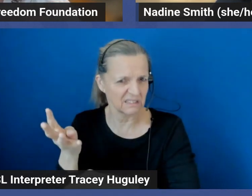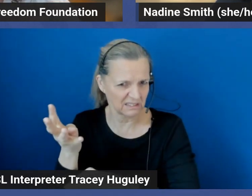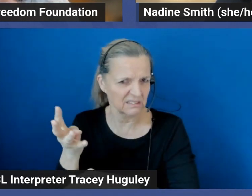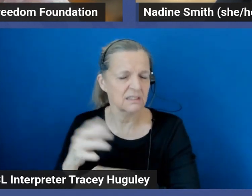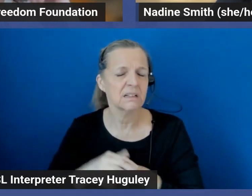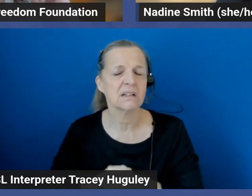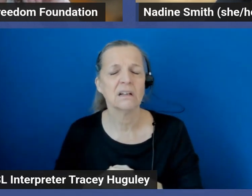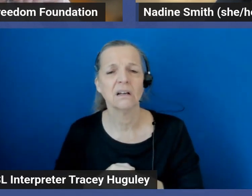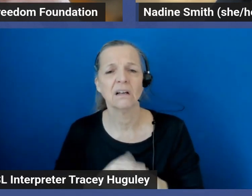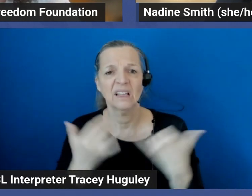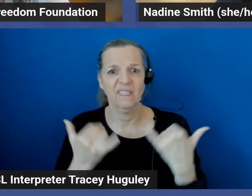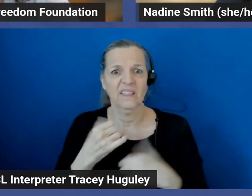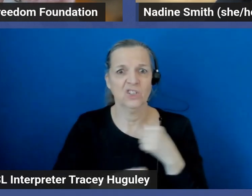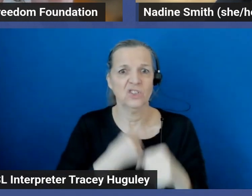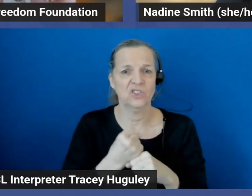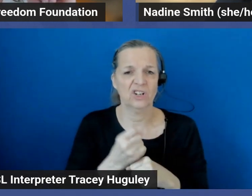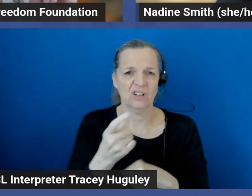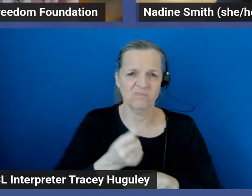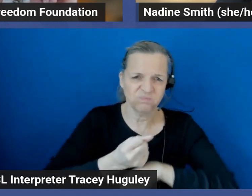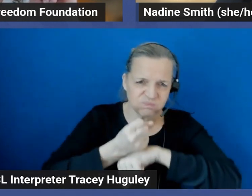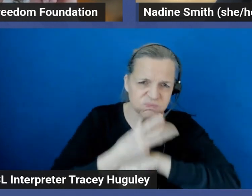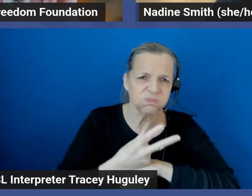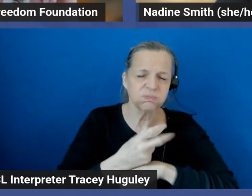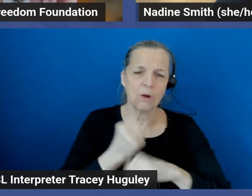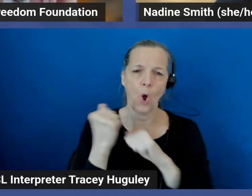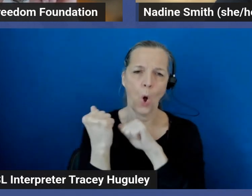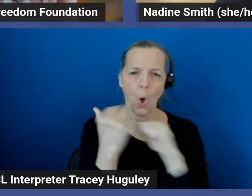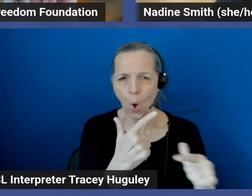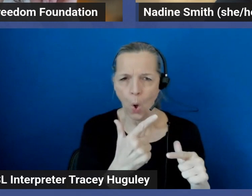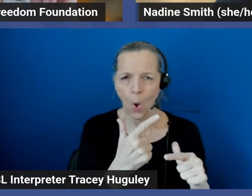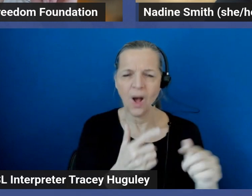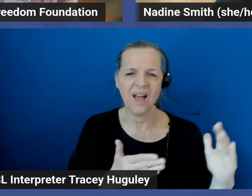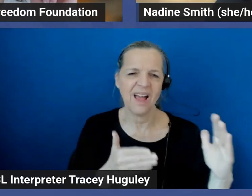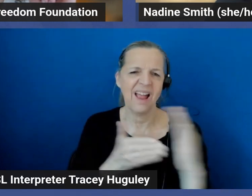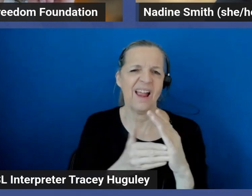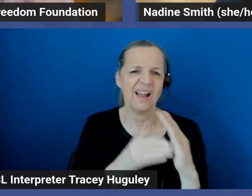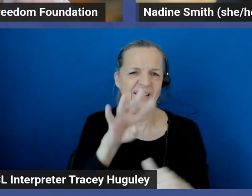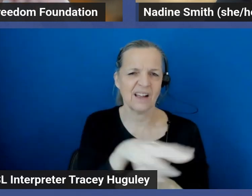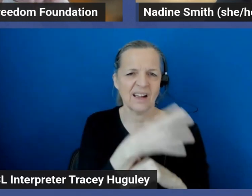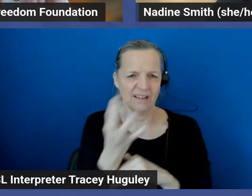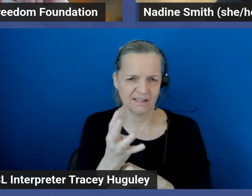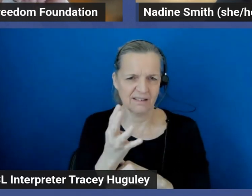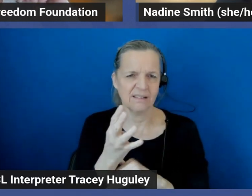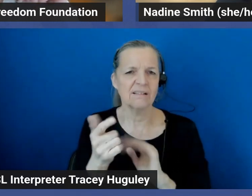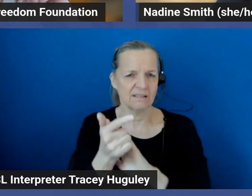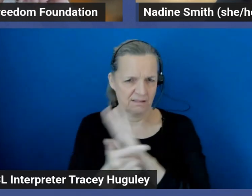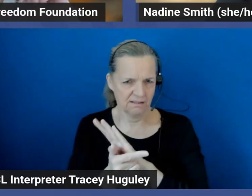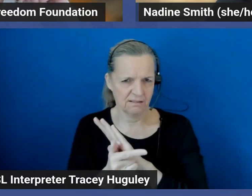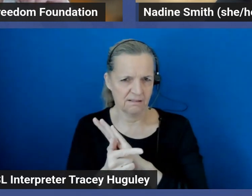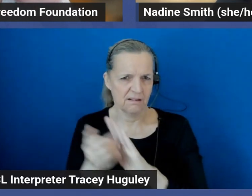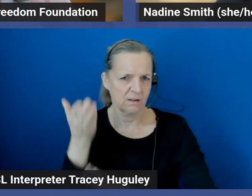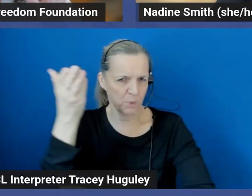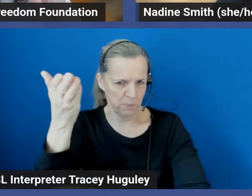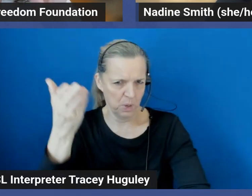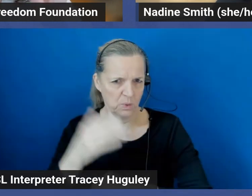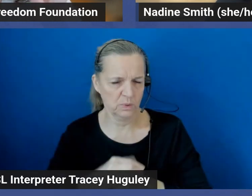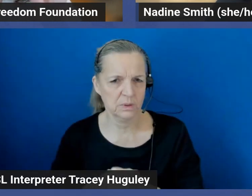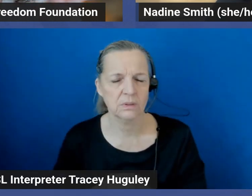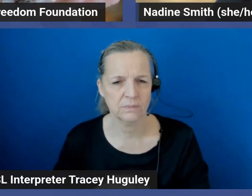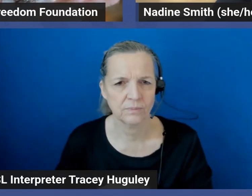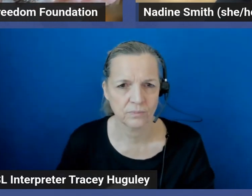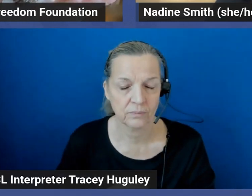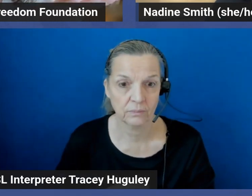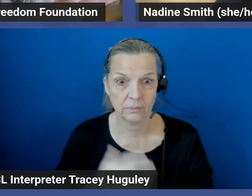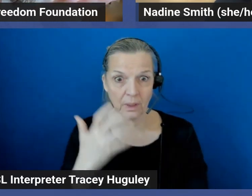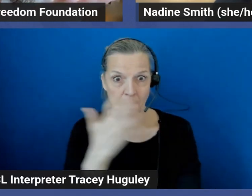this year you defeated every anti-LGBTQ bill that was proposed.